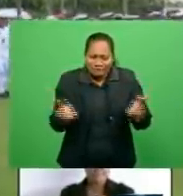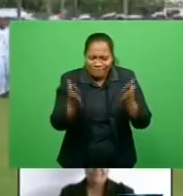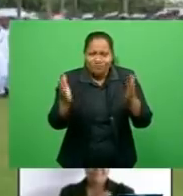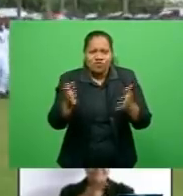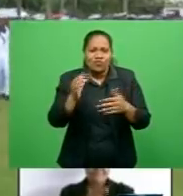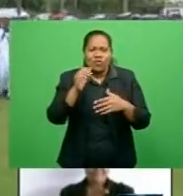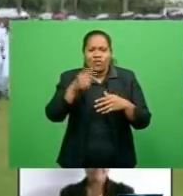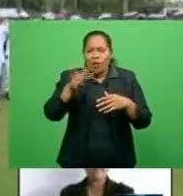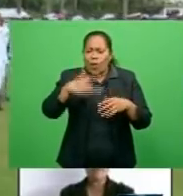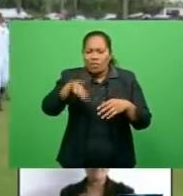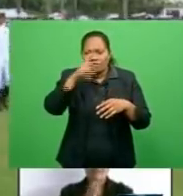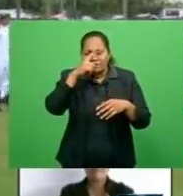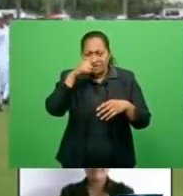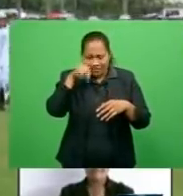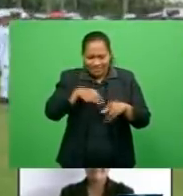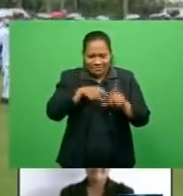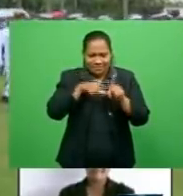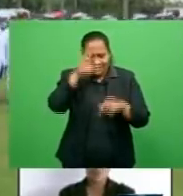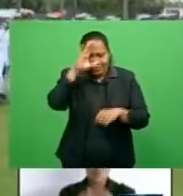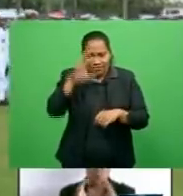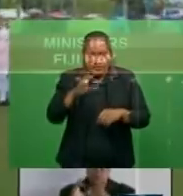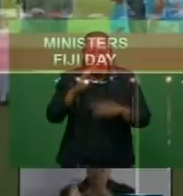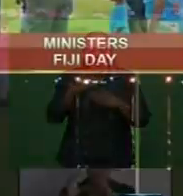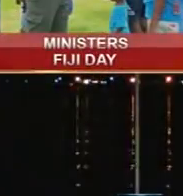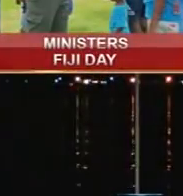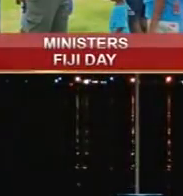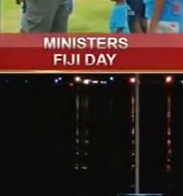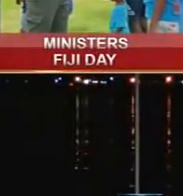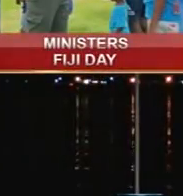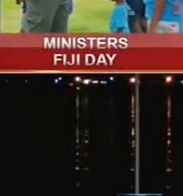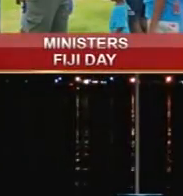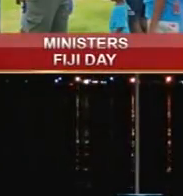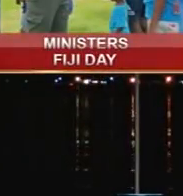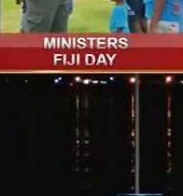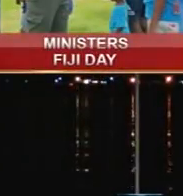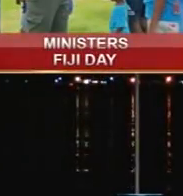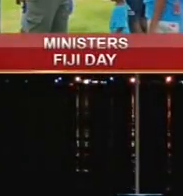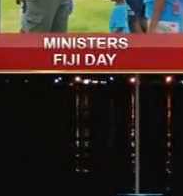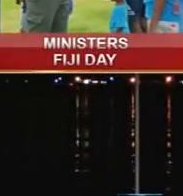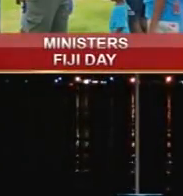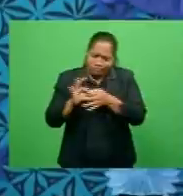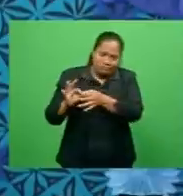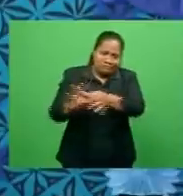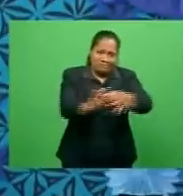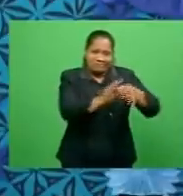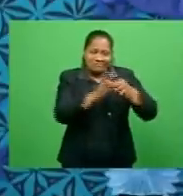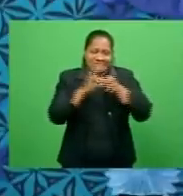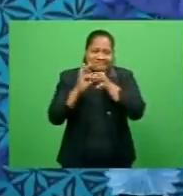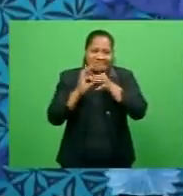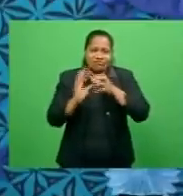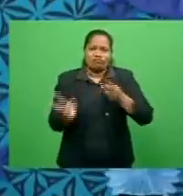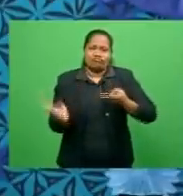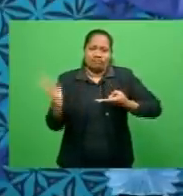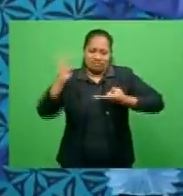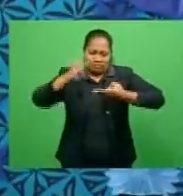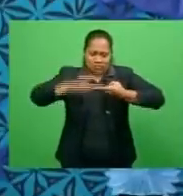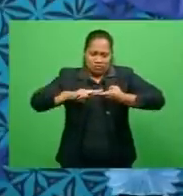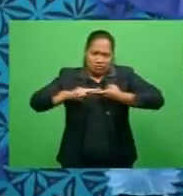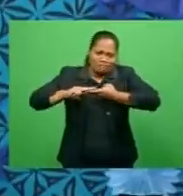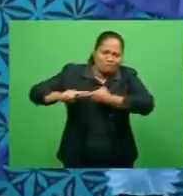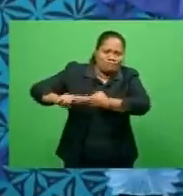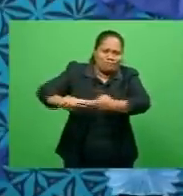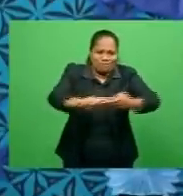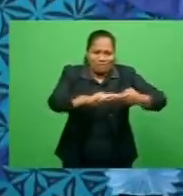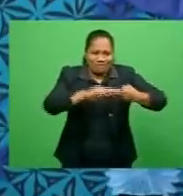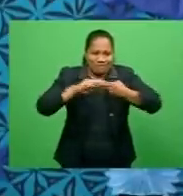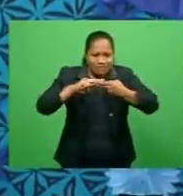next 50 years, and we hope that we are able to work together in a united way